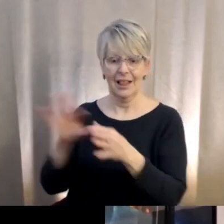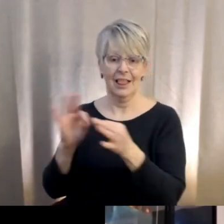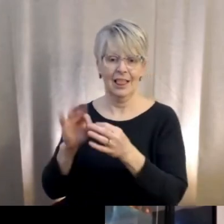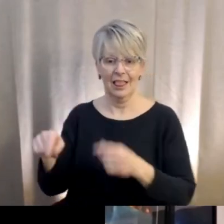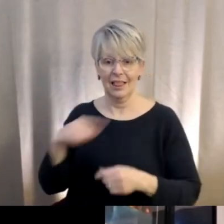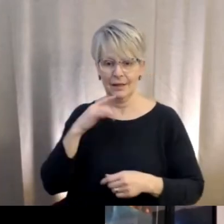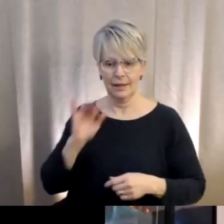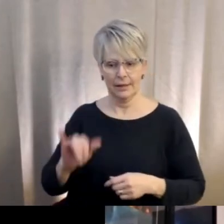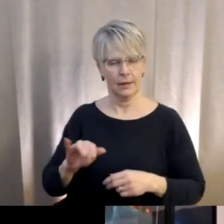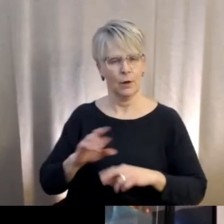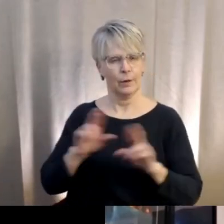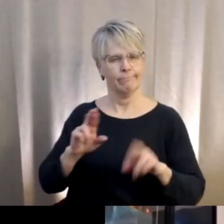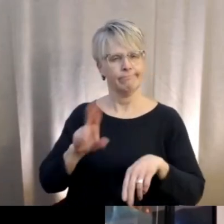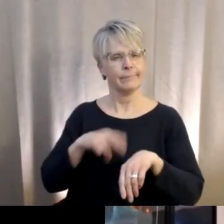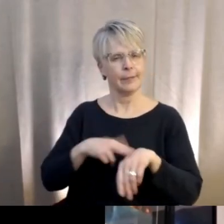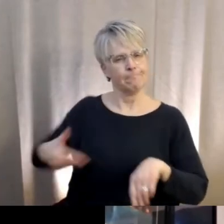naturally intuiting